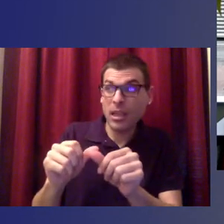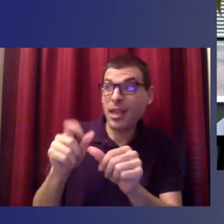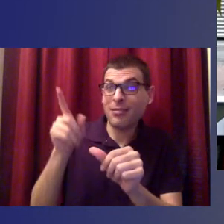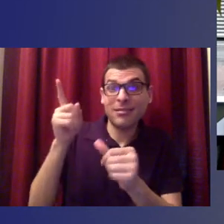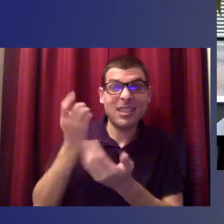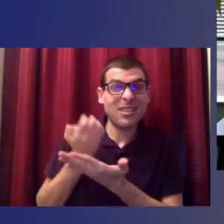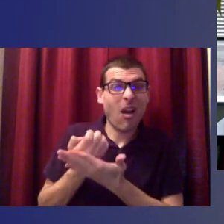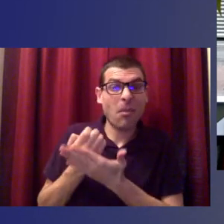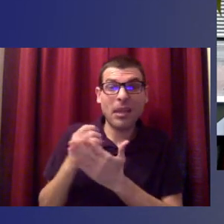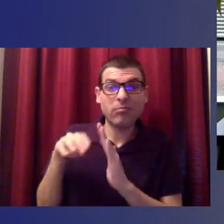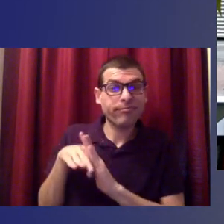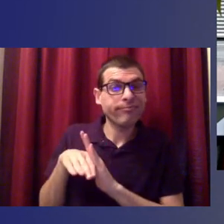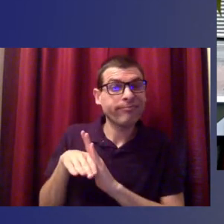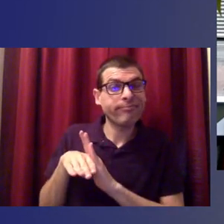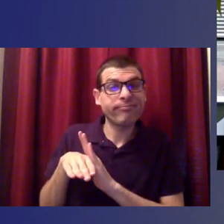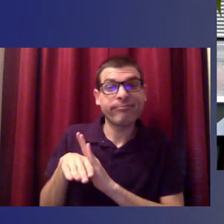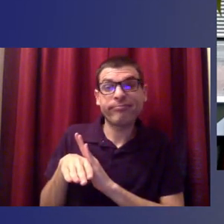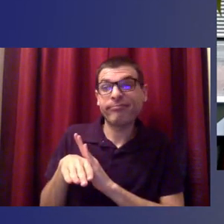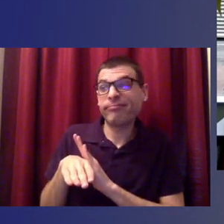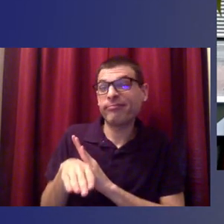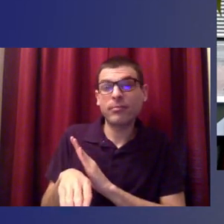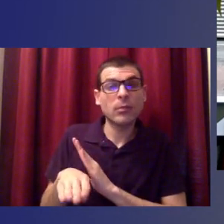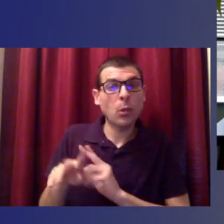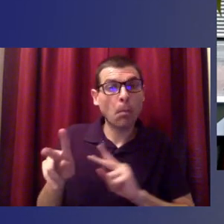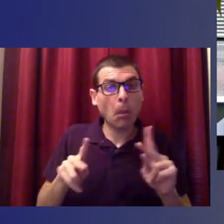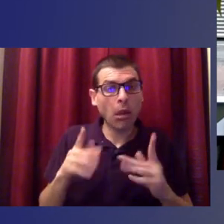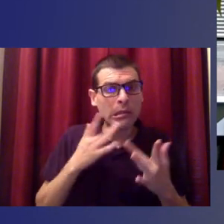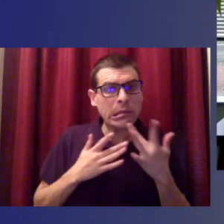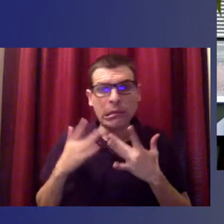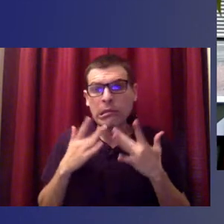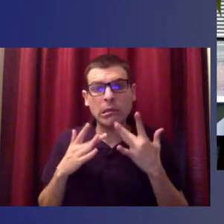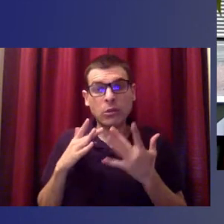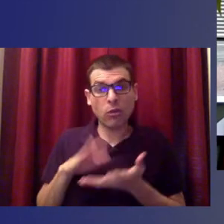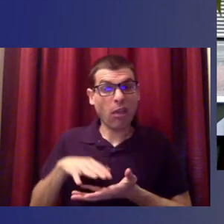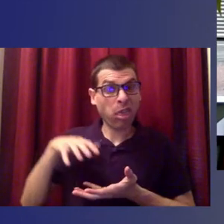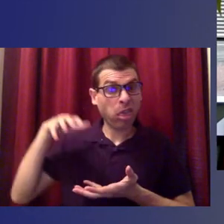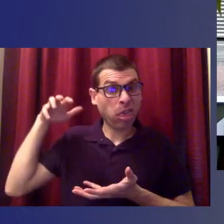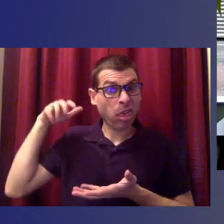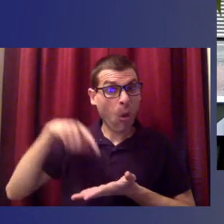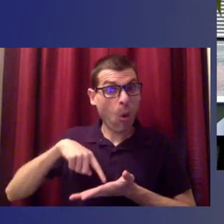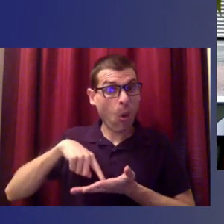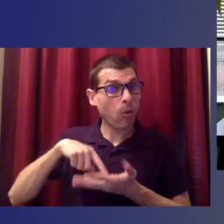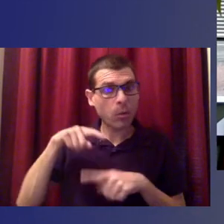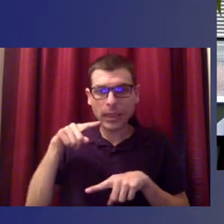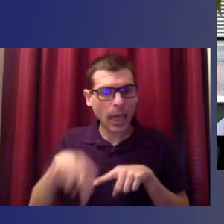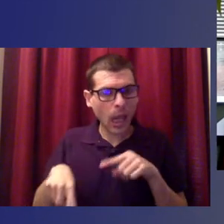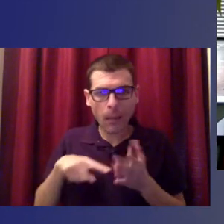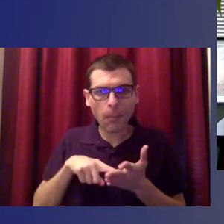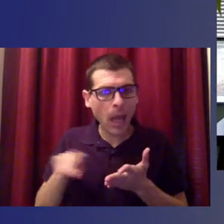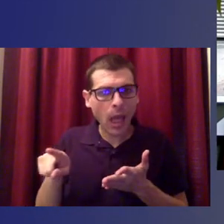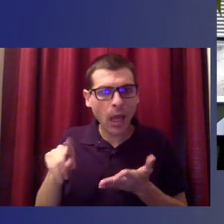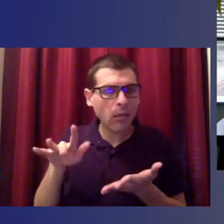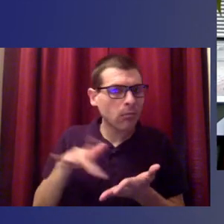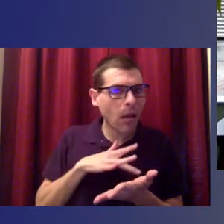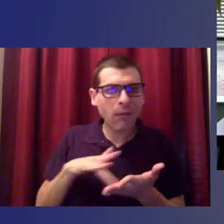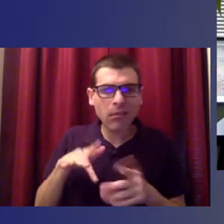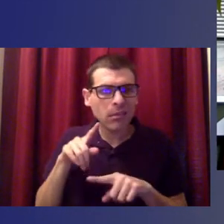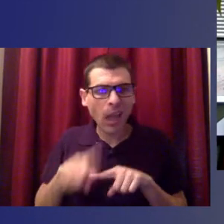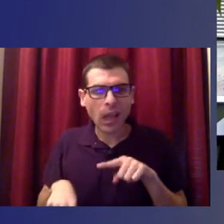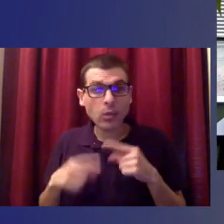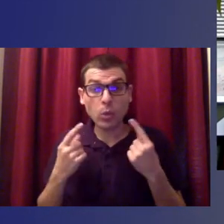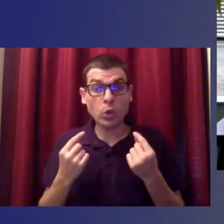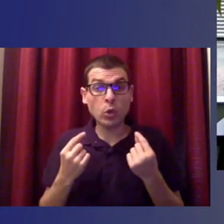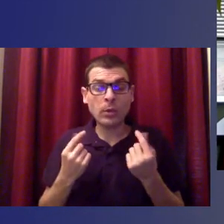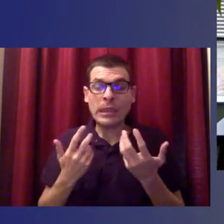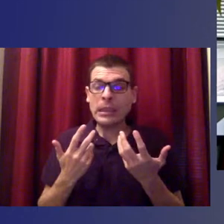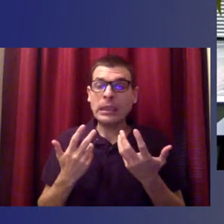where folks have the ability to, are going to have the ability to pay back all that rent. So continuing to keep that eviction